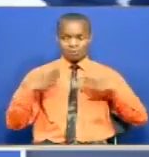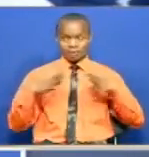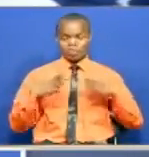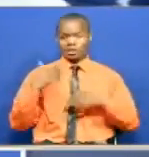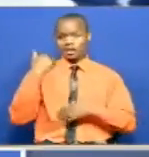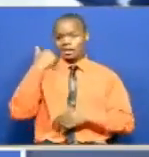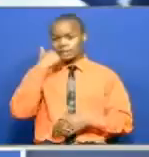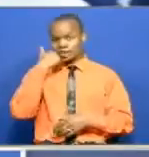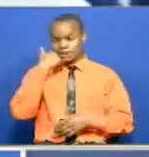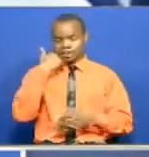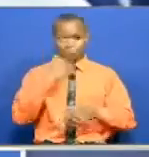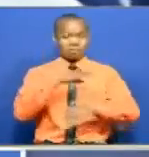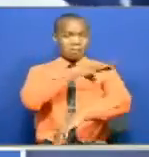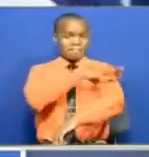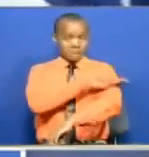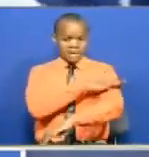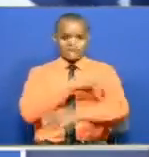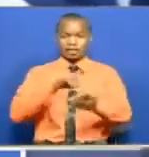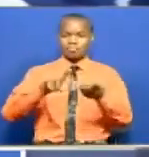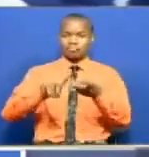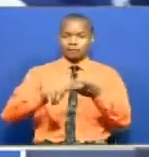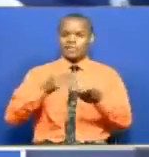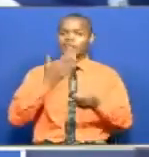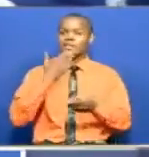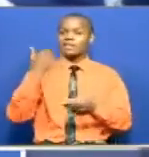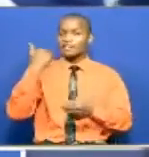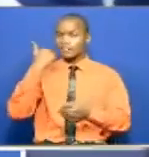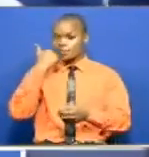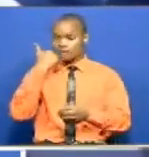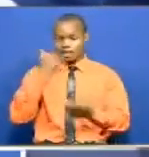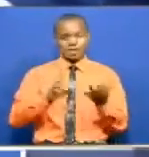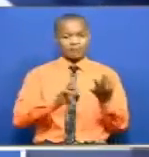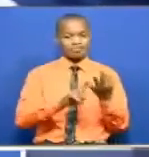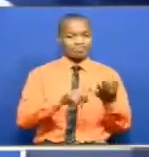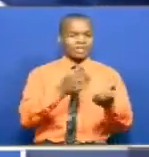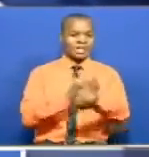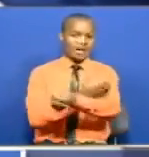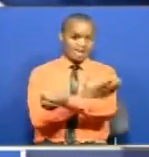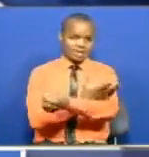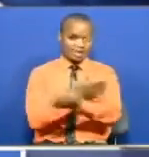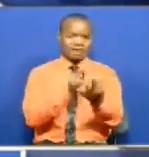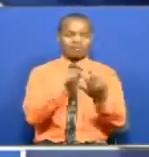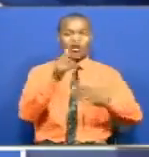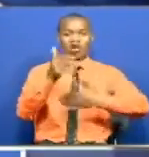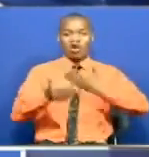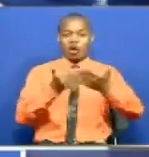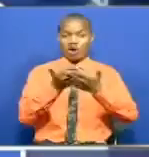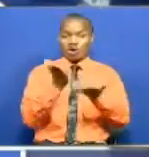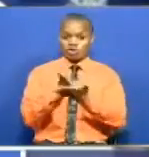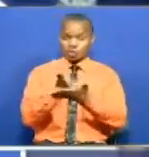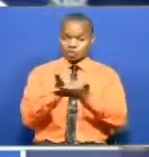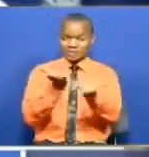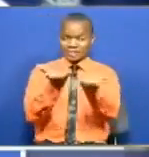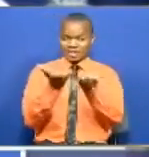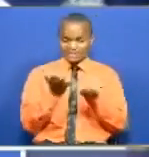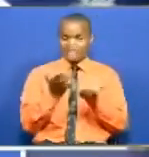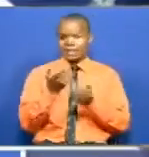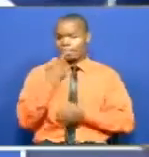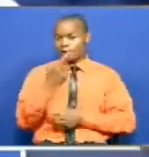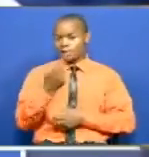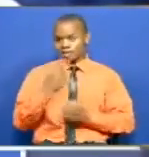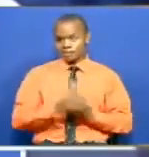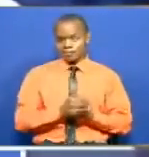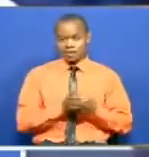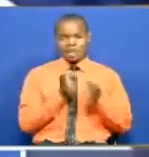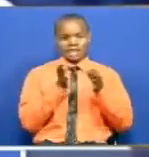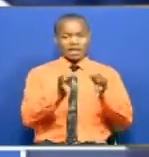pressure, we have several cancer patients. All this, they need medicine, they take medication every day. So if there